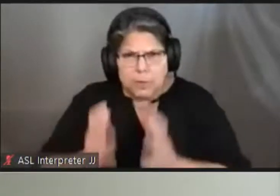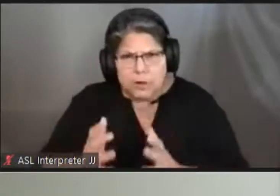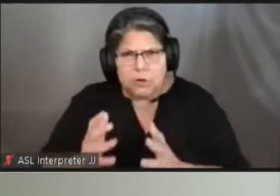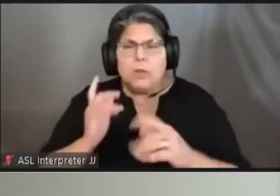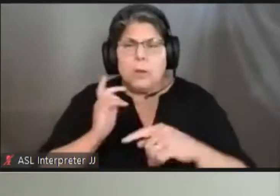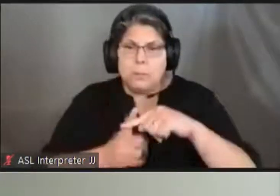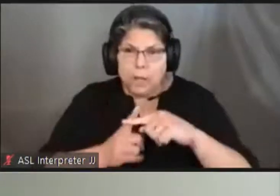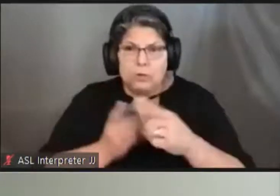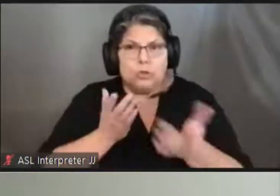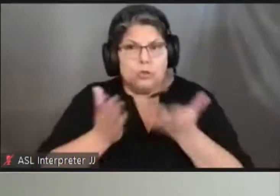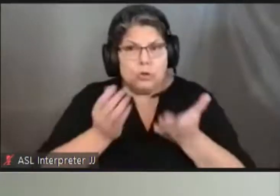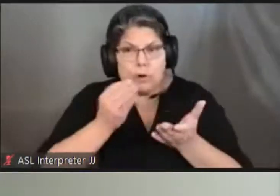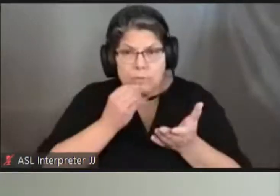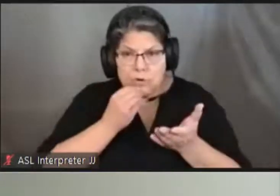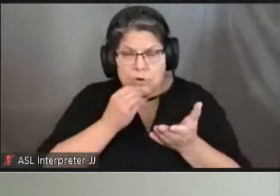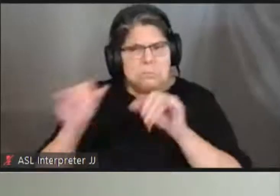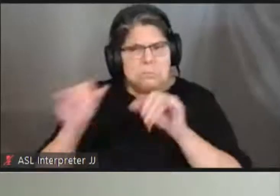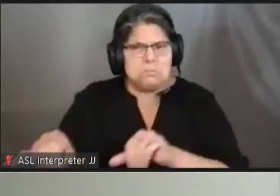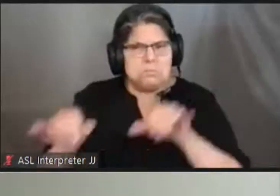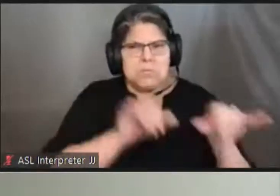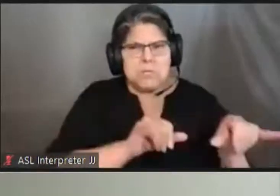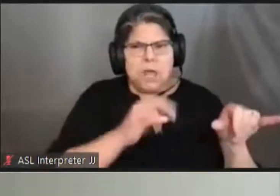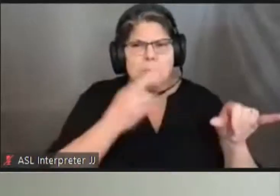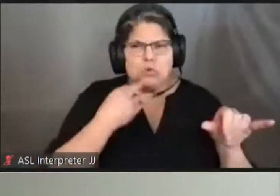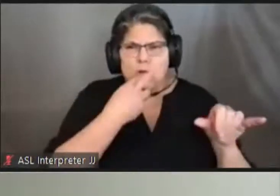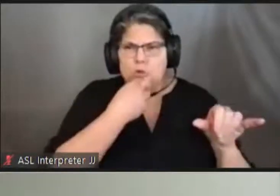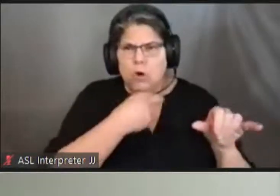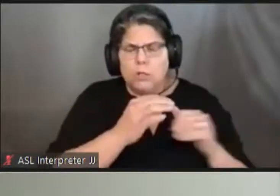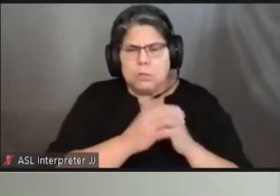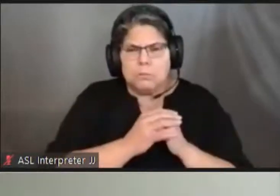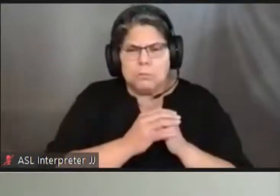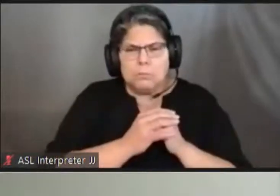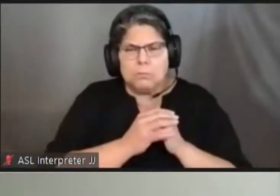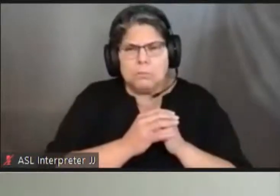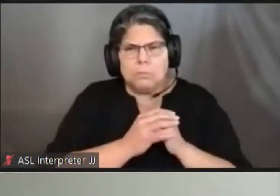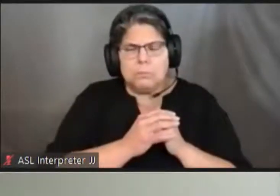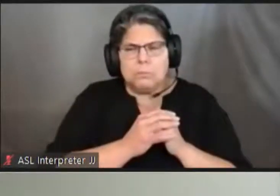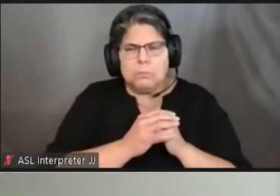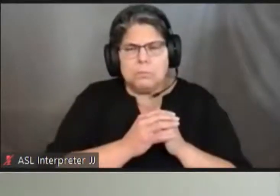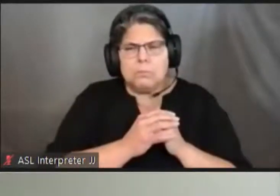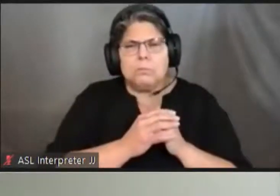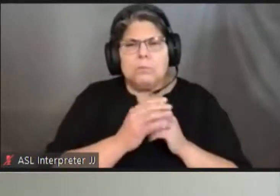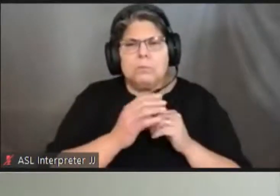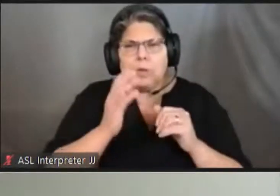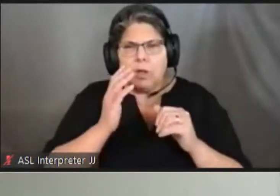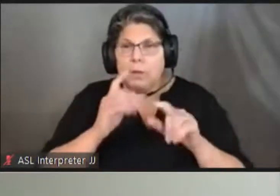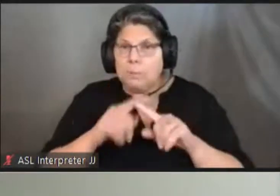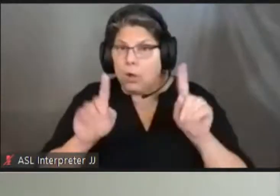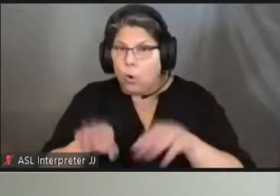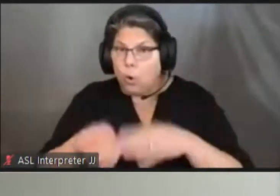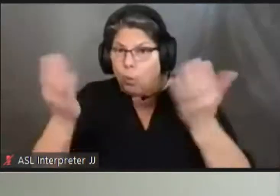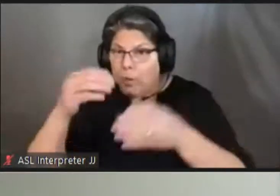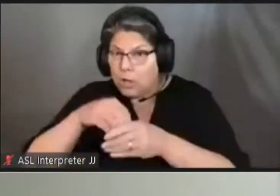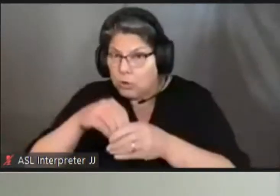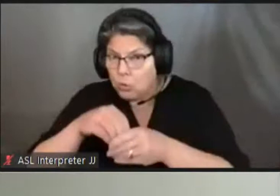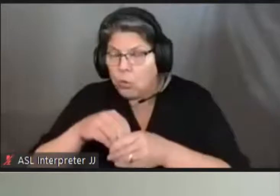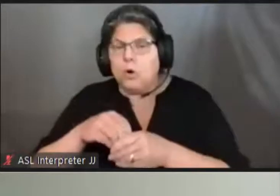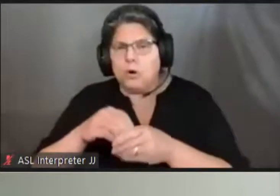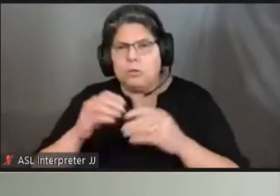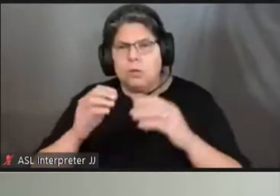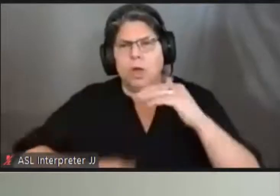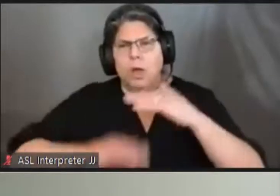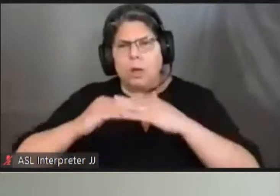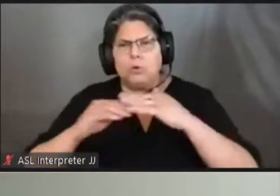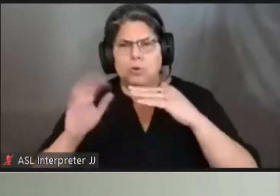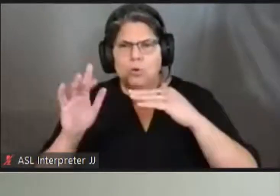same as restaurants. They will be open indoors, though, with a 25% capacity or 100